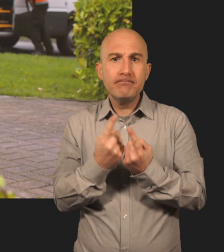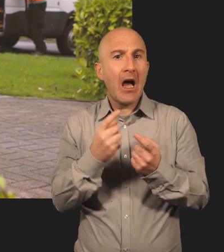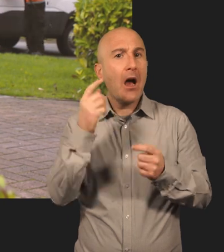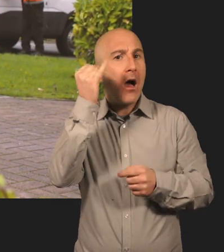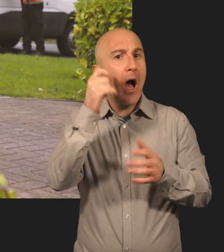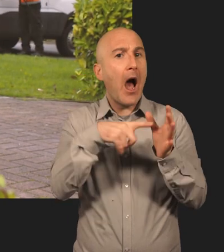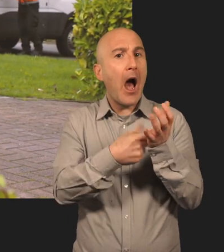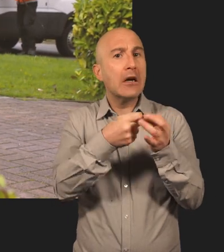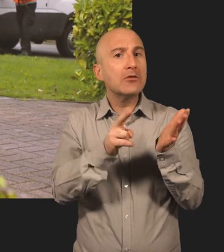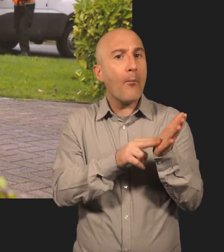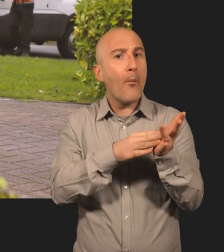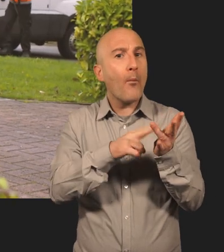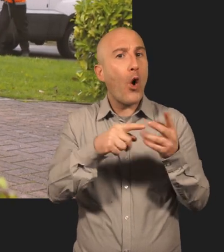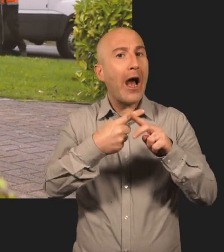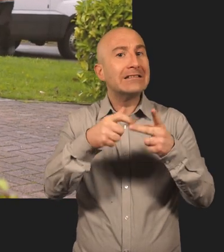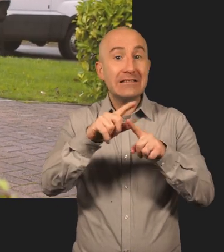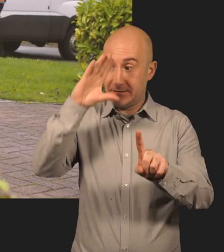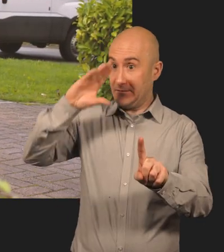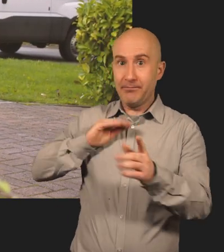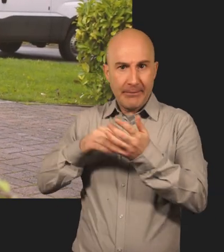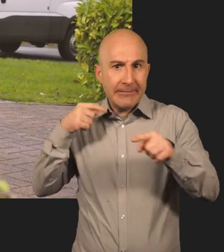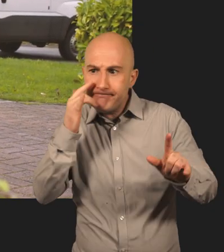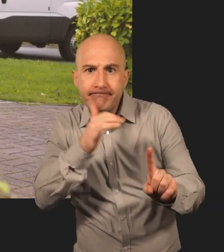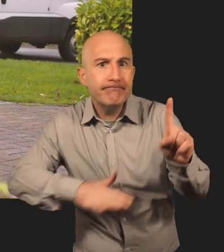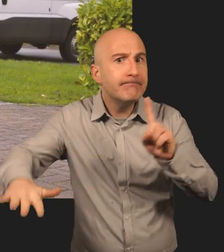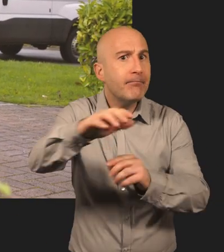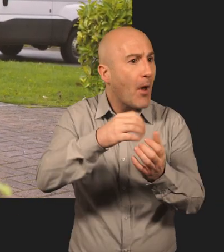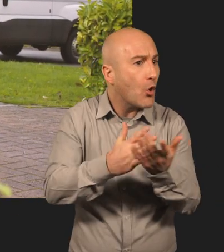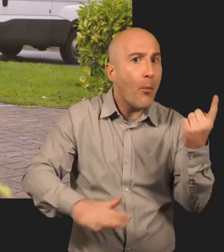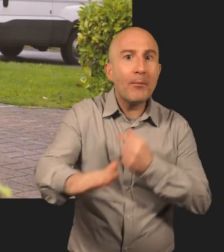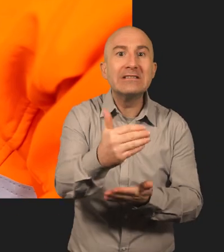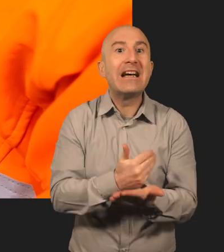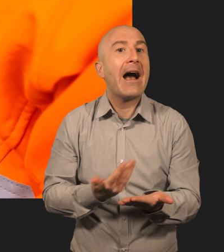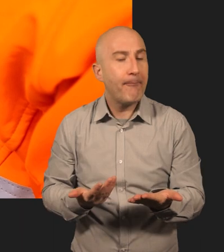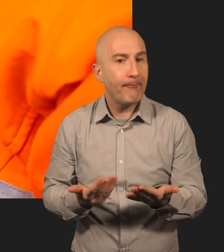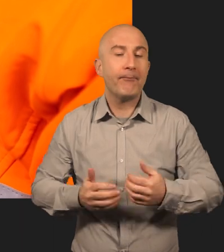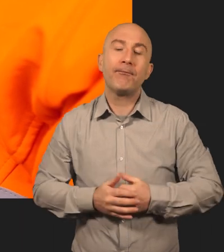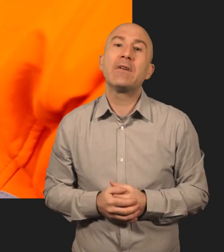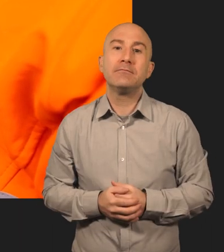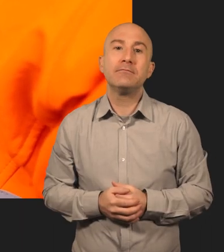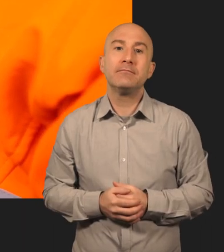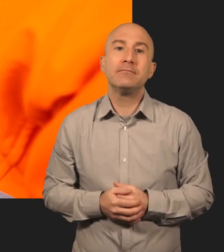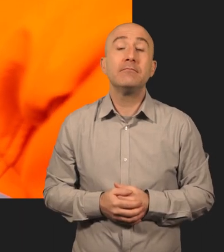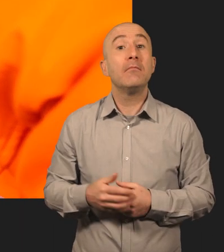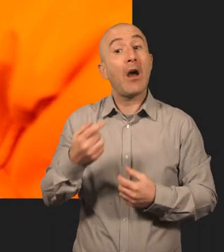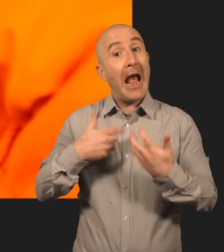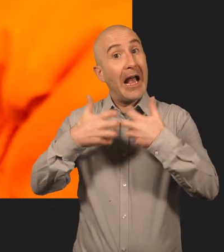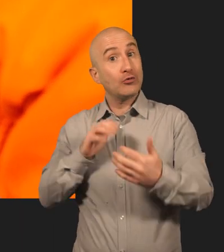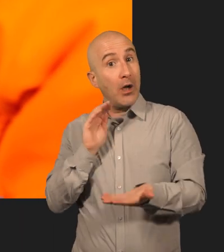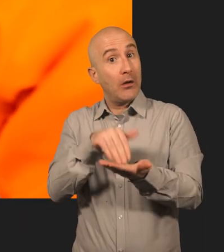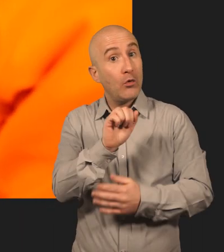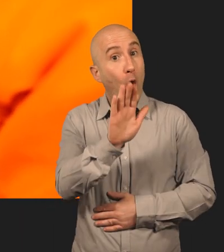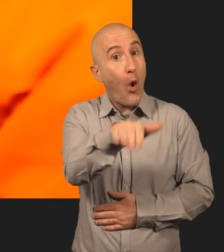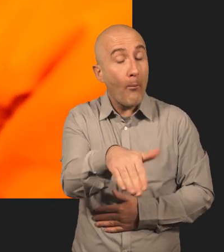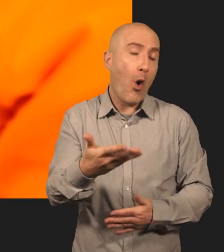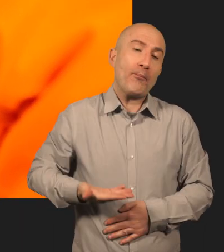such as suspected carbon monoxide, we may have to check the surrounding properties to ensure everyone is safe. When one of our